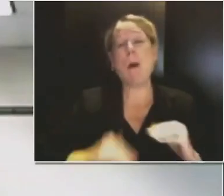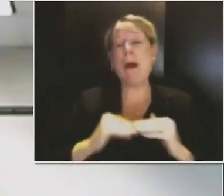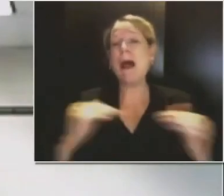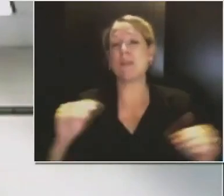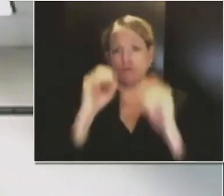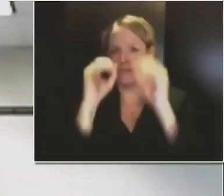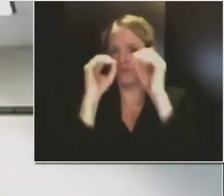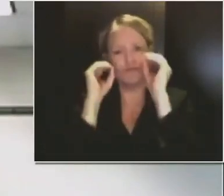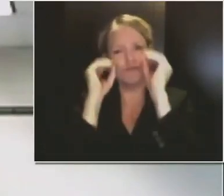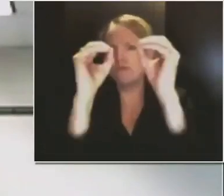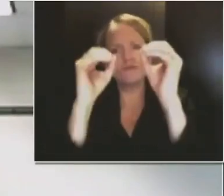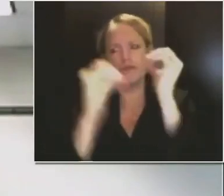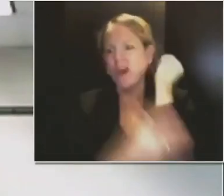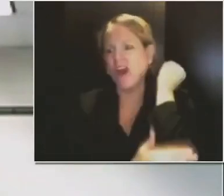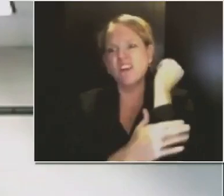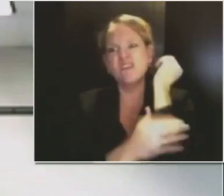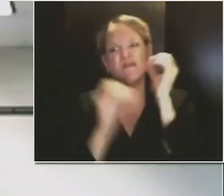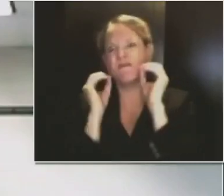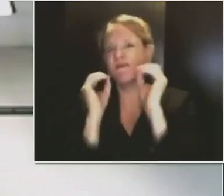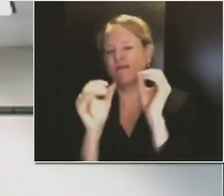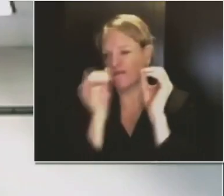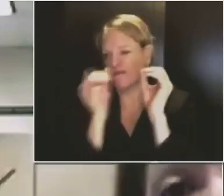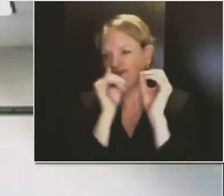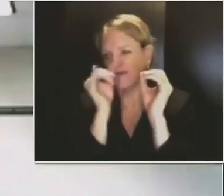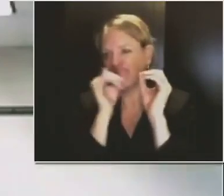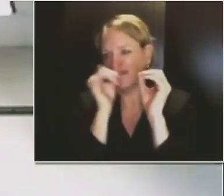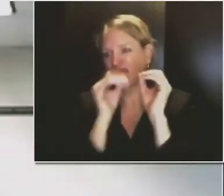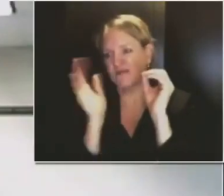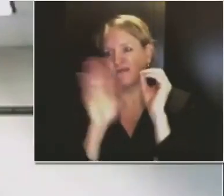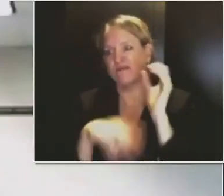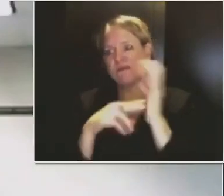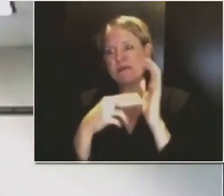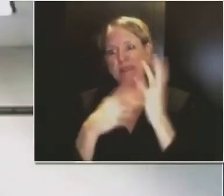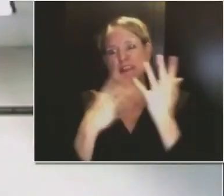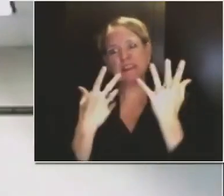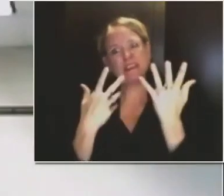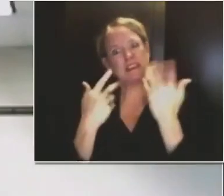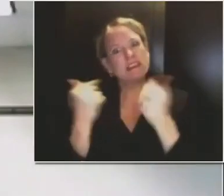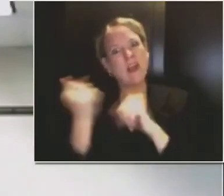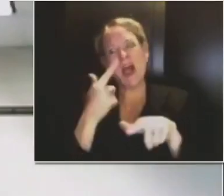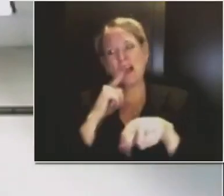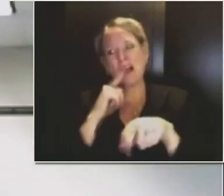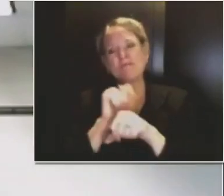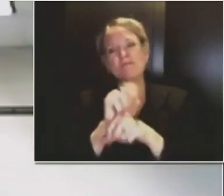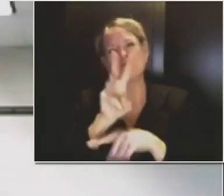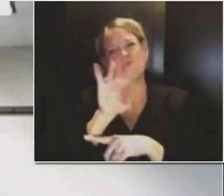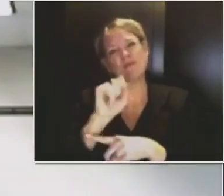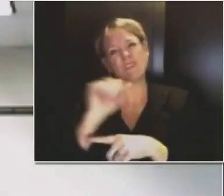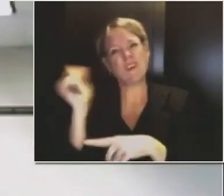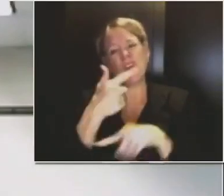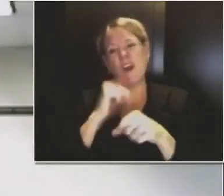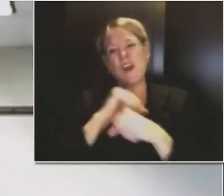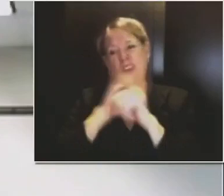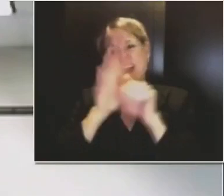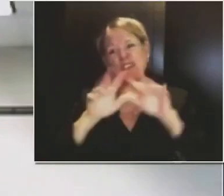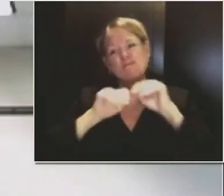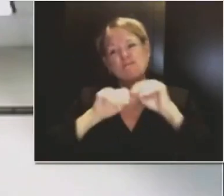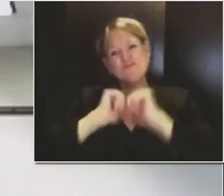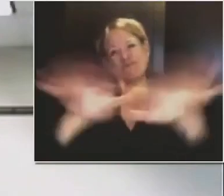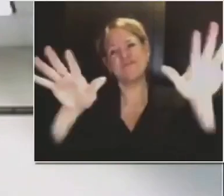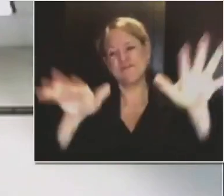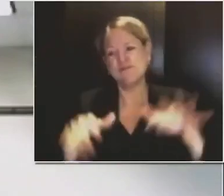how many people got tested in a given day, where they got tested. So those trends over 1 to 2 weeks really